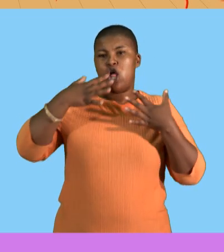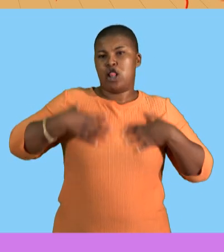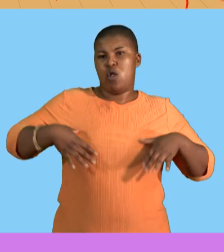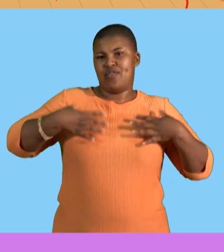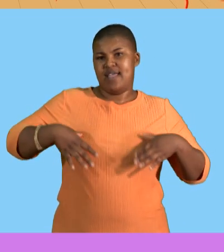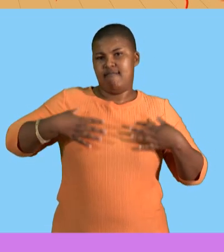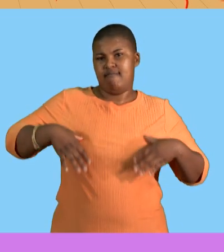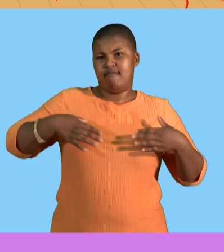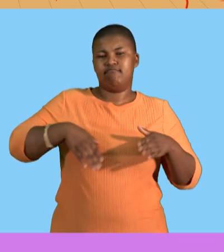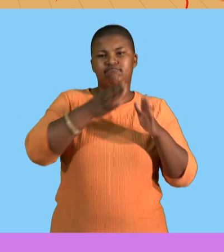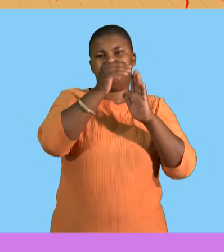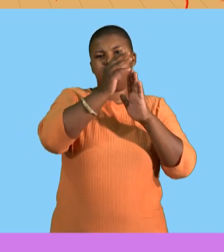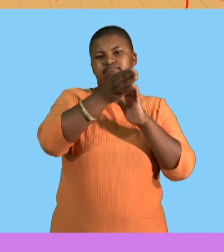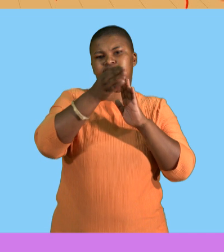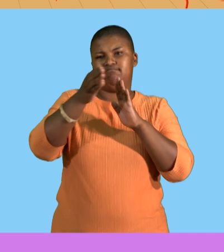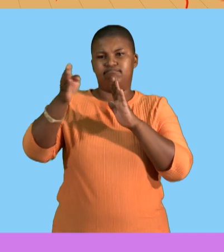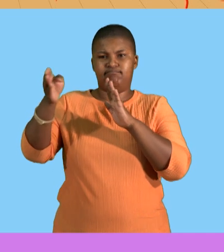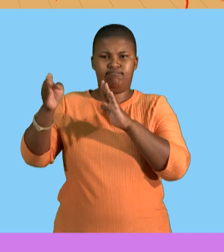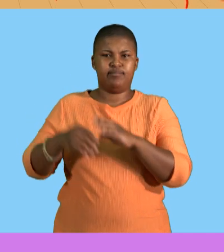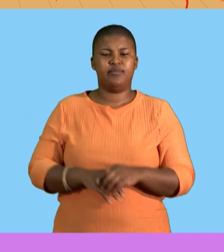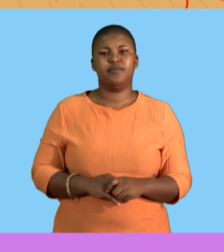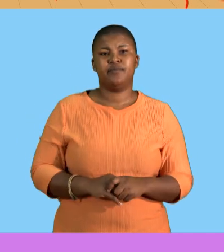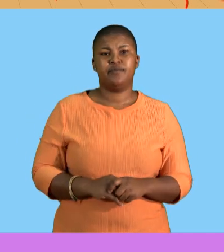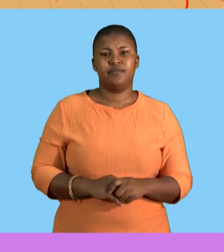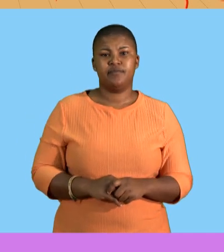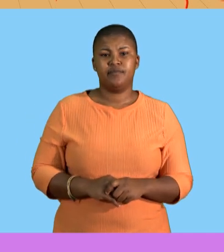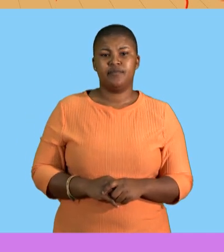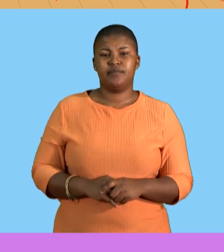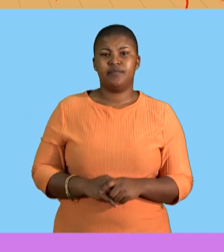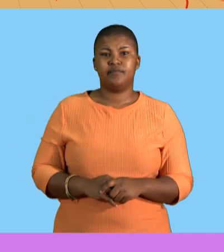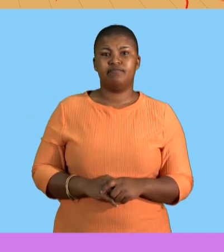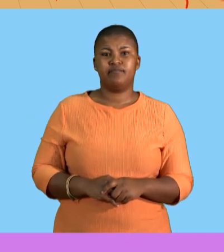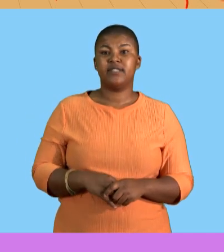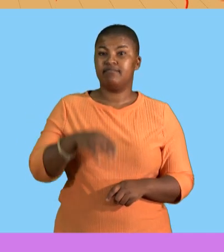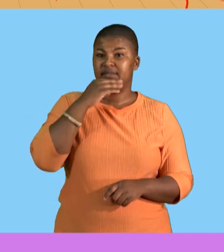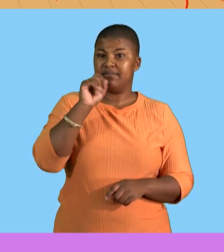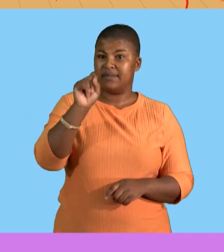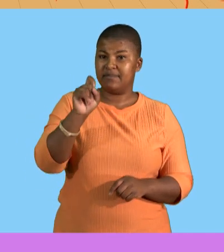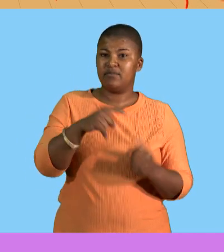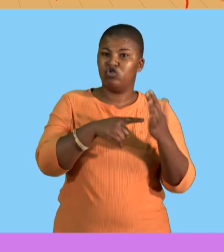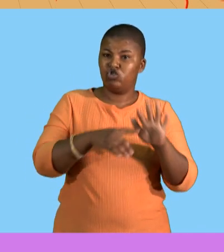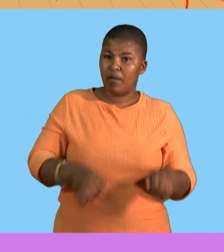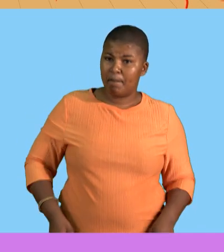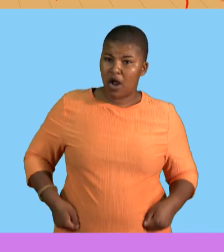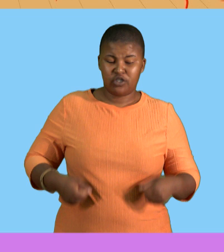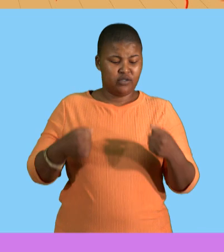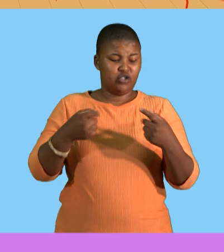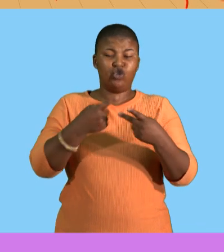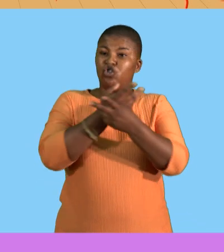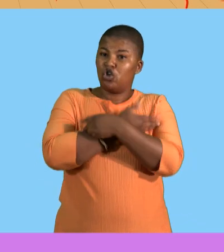rack and a mannequin, and that displays pants, shirts,